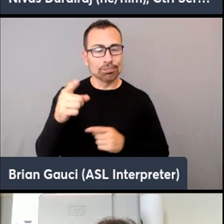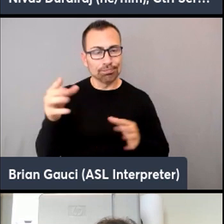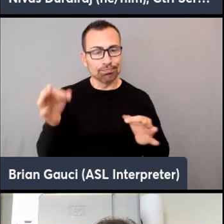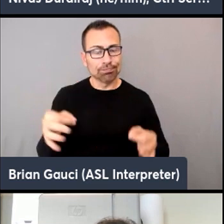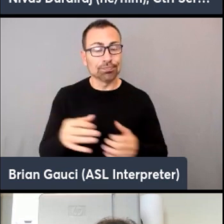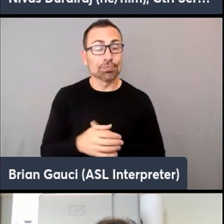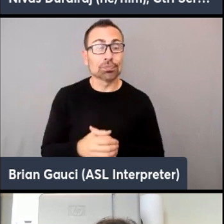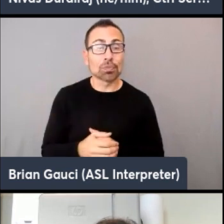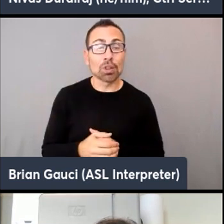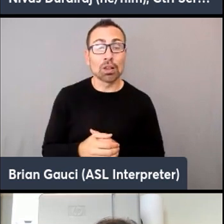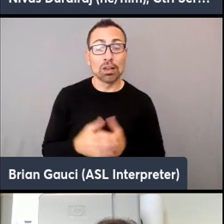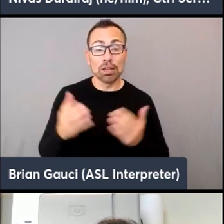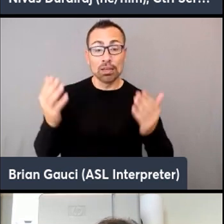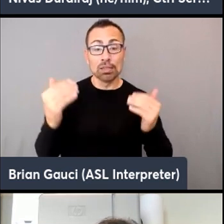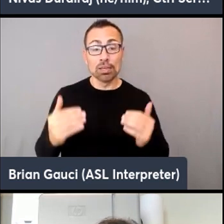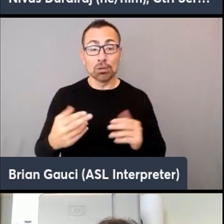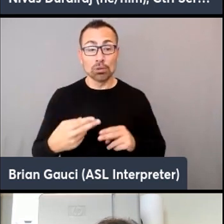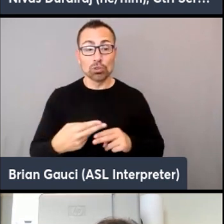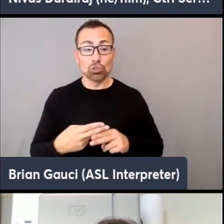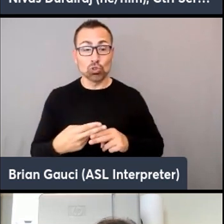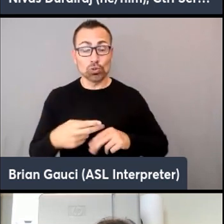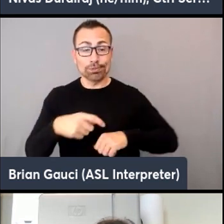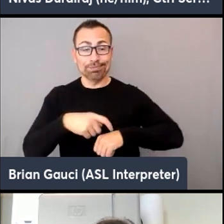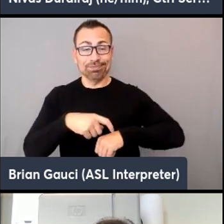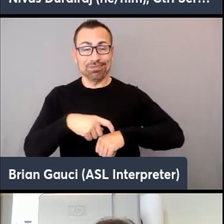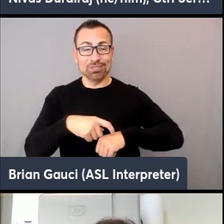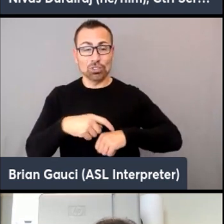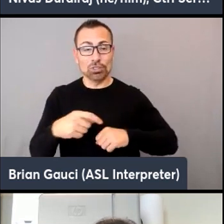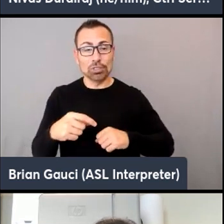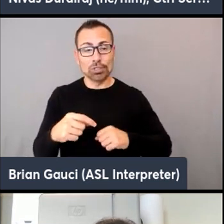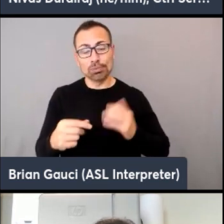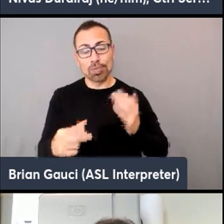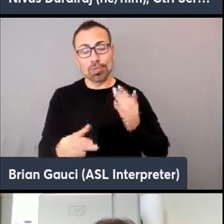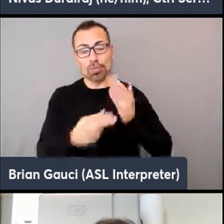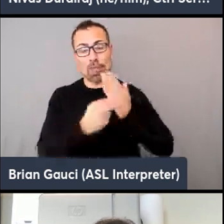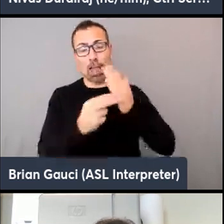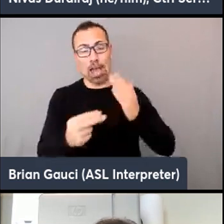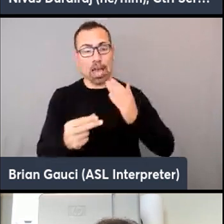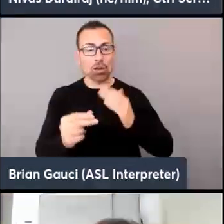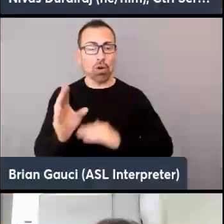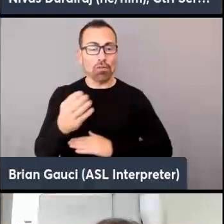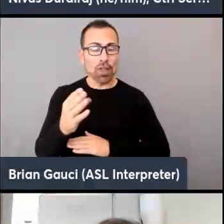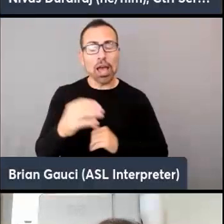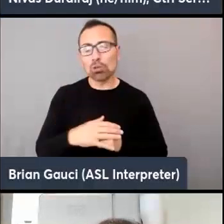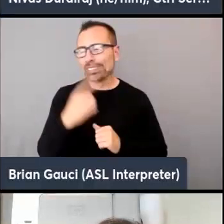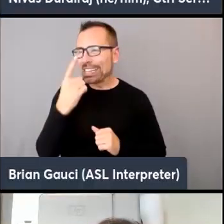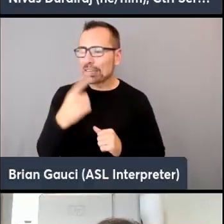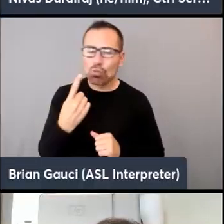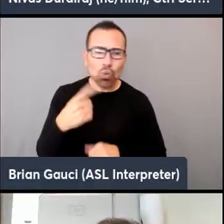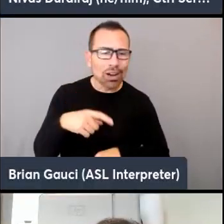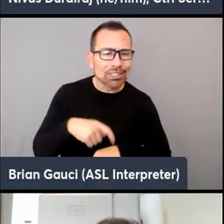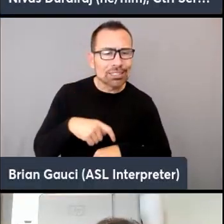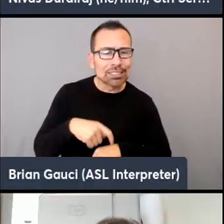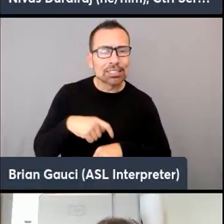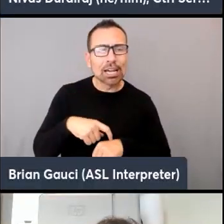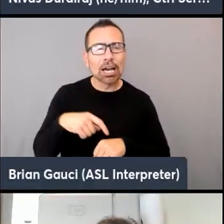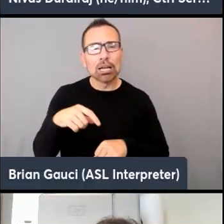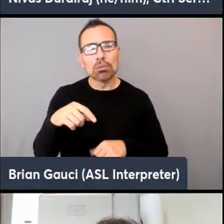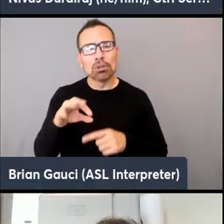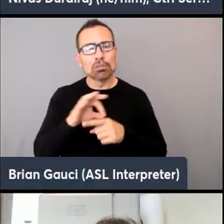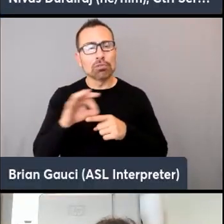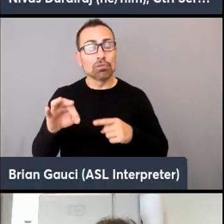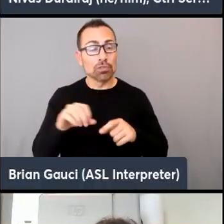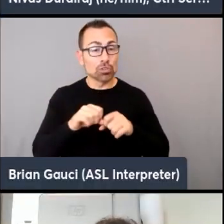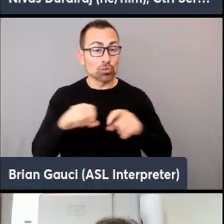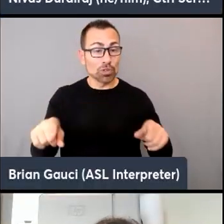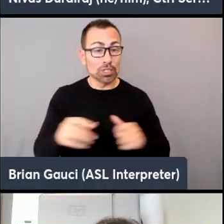With short-term flags, we think of them as being used mainly for one-time feature releases. So after